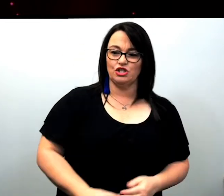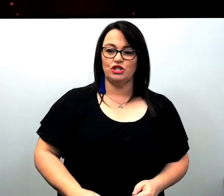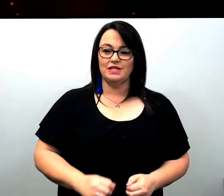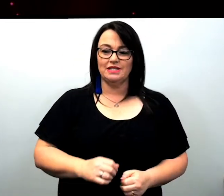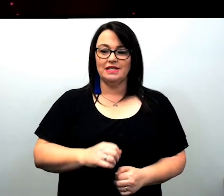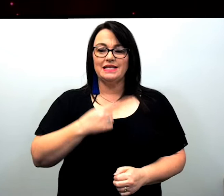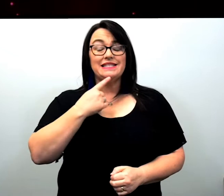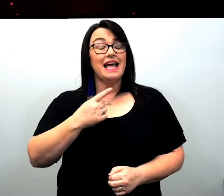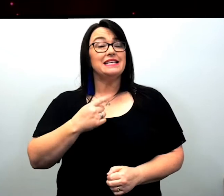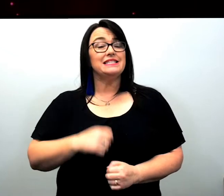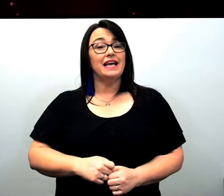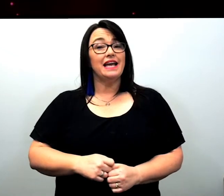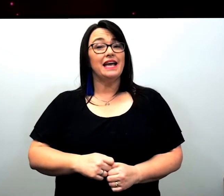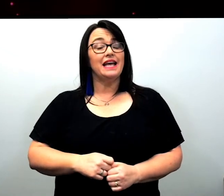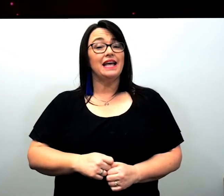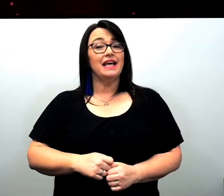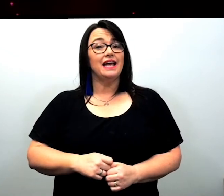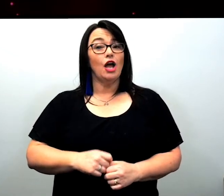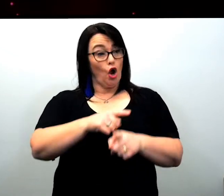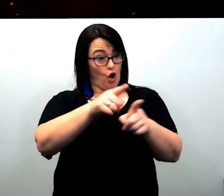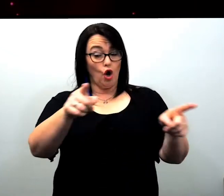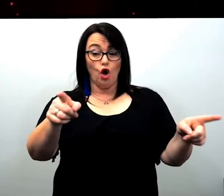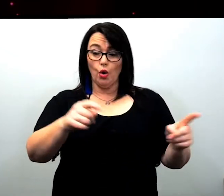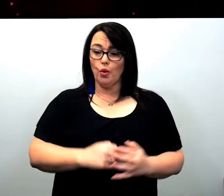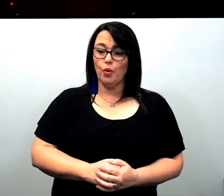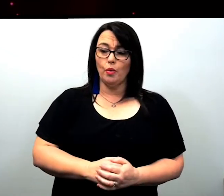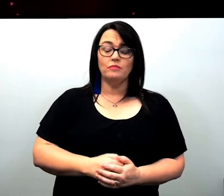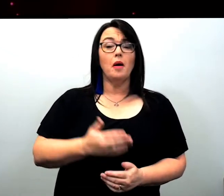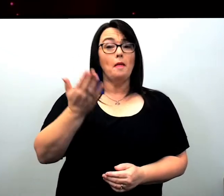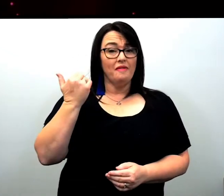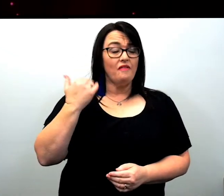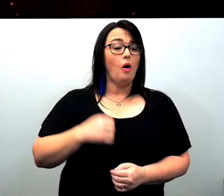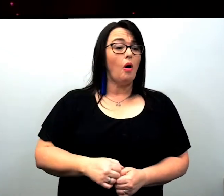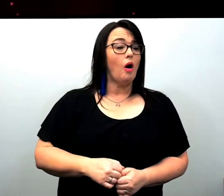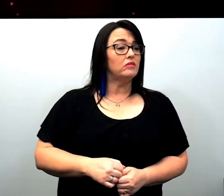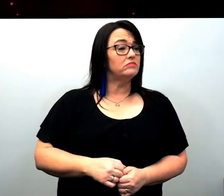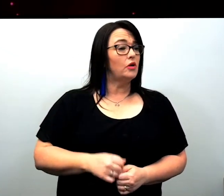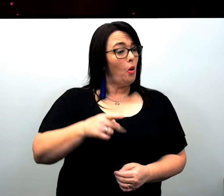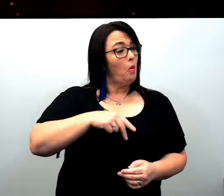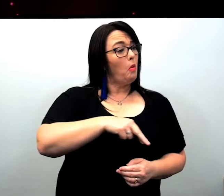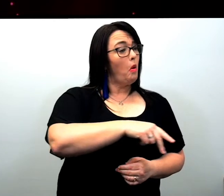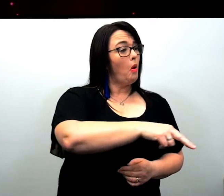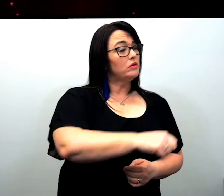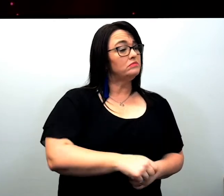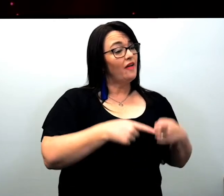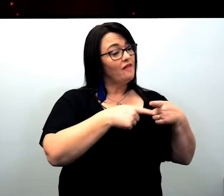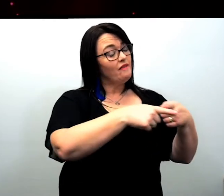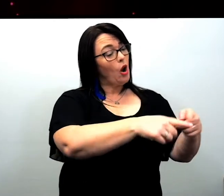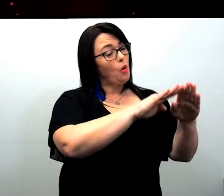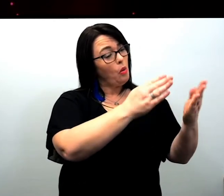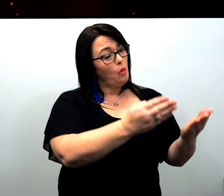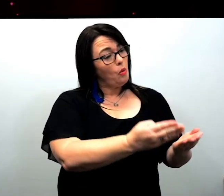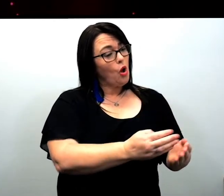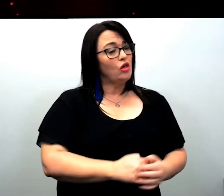alive, who were dead in trespasses and sin, in which you once walked according to the course of this world,